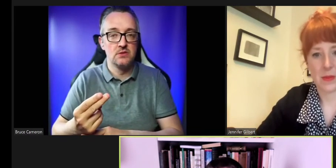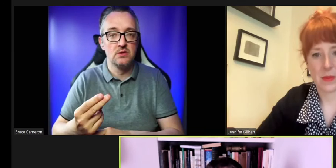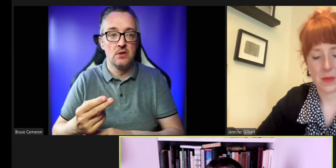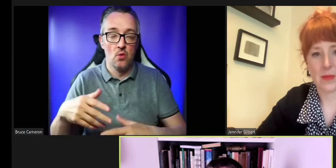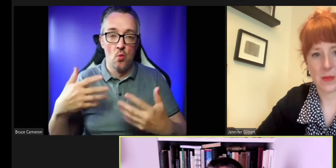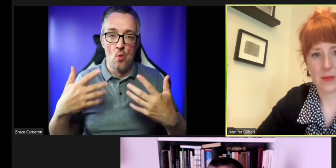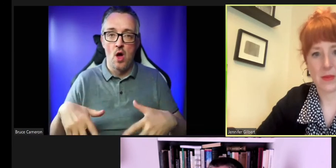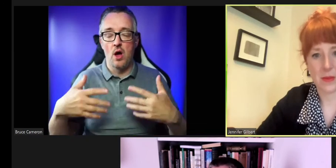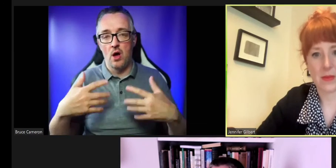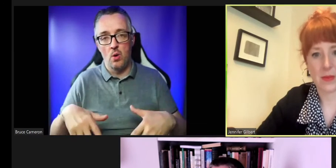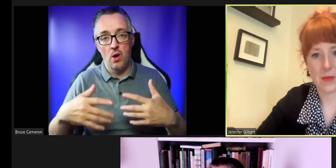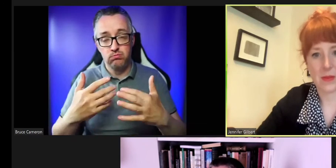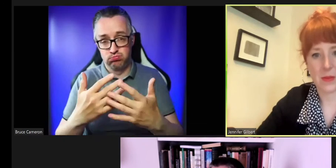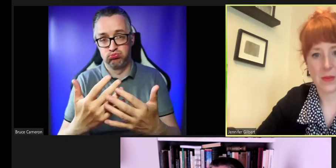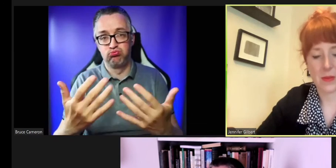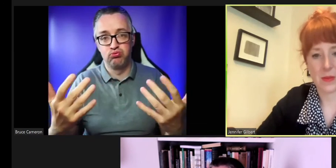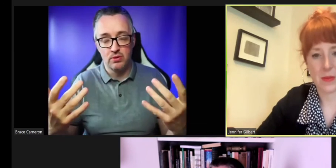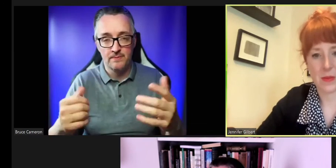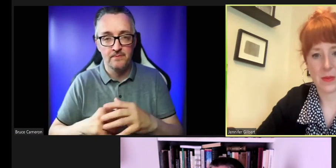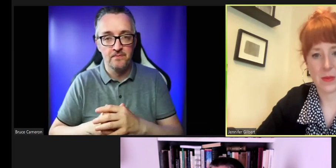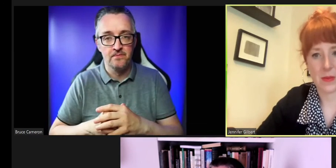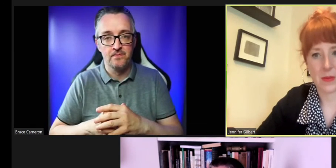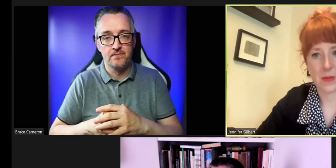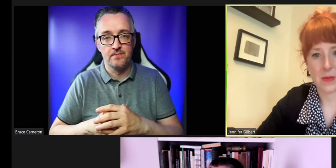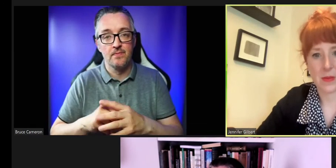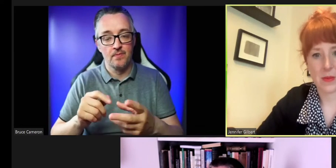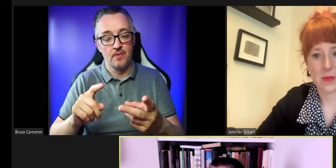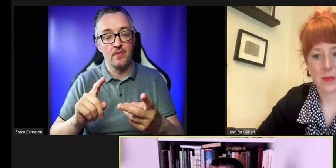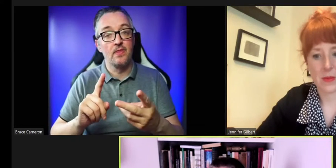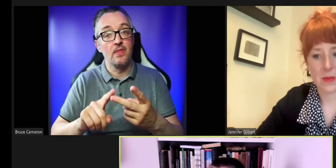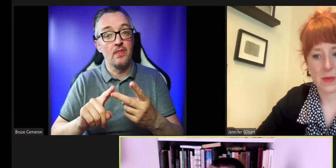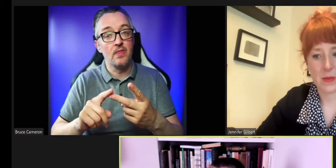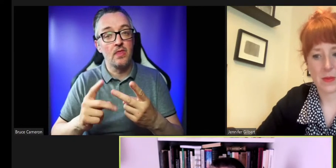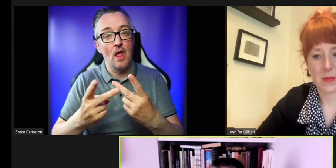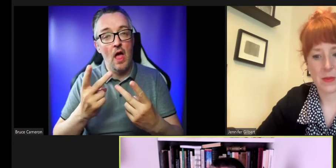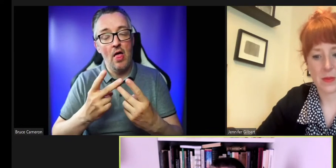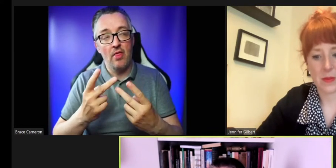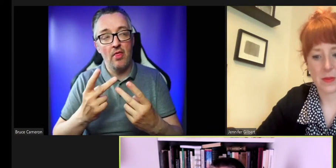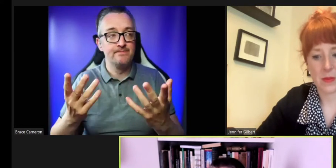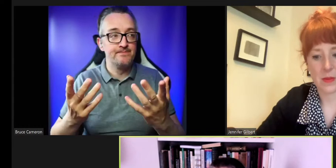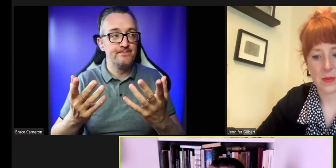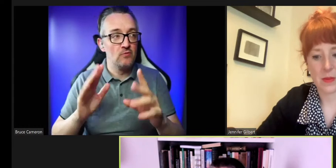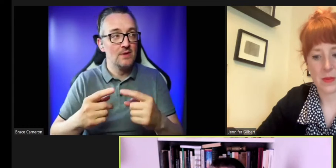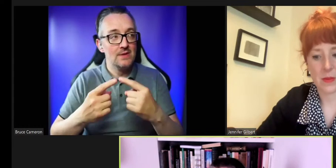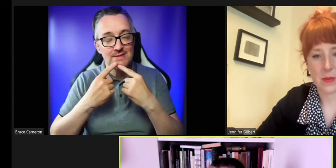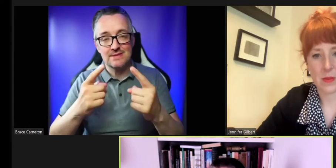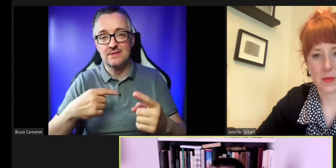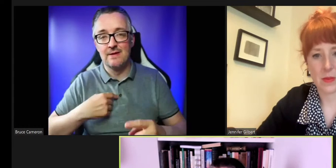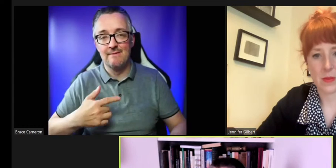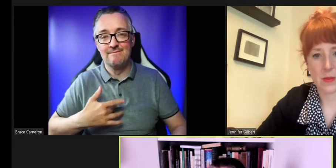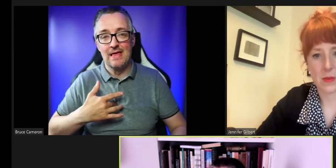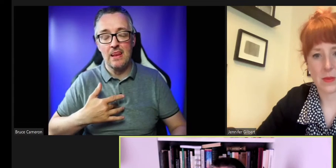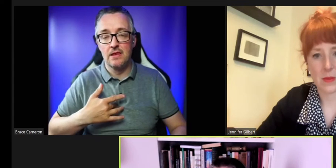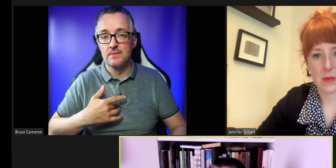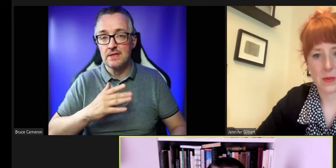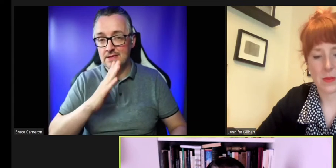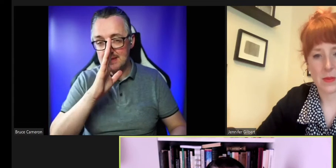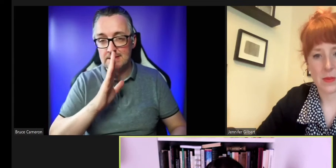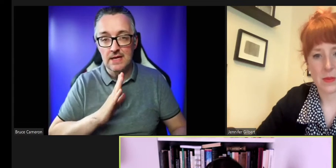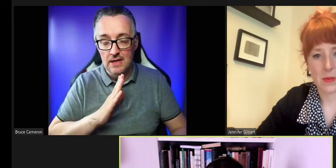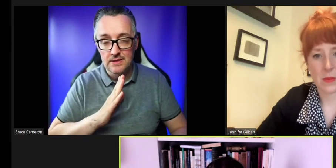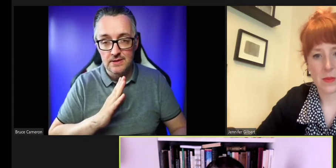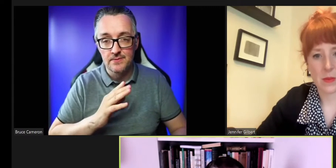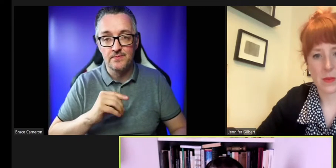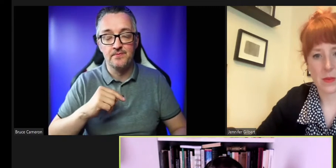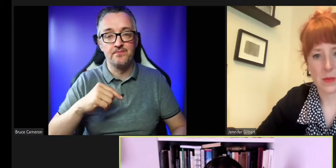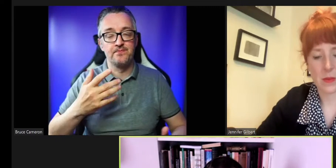extraordinary. Mm-hmm. And then the other thing to say is, which made me feel very sad, is, yeah, this